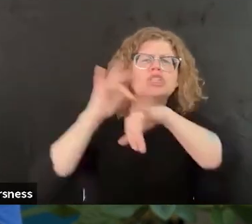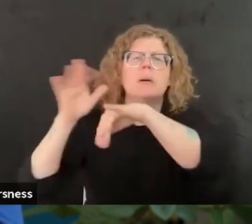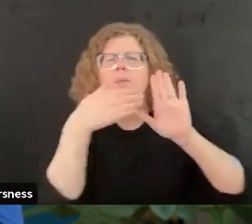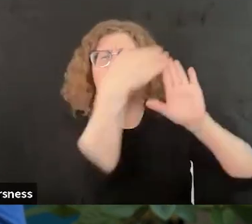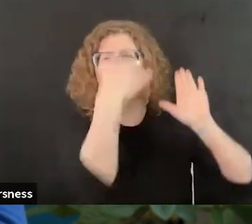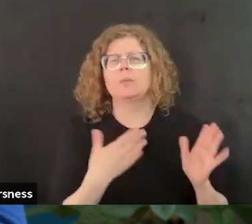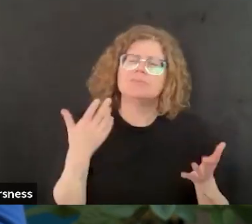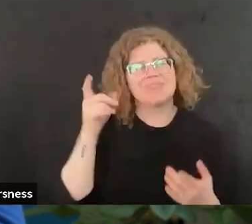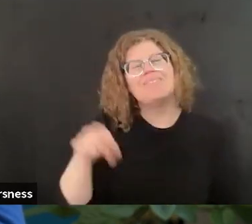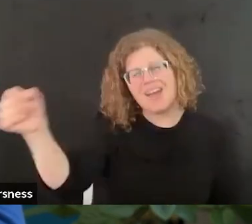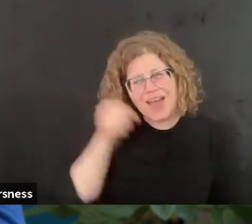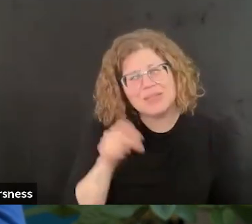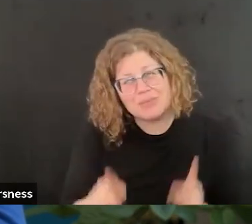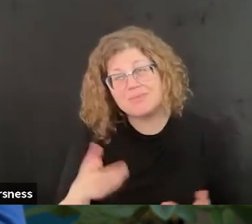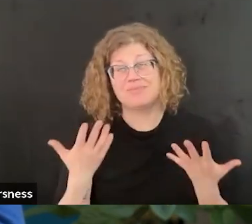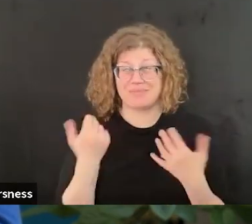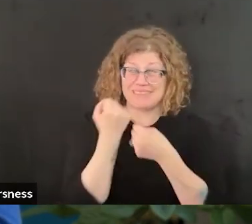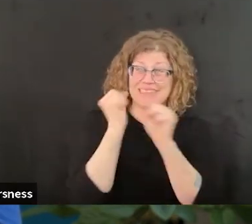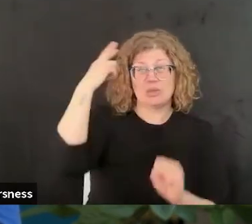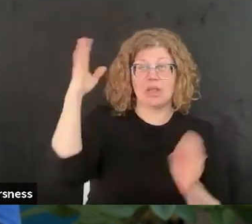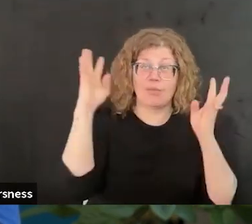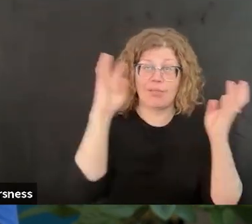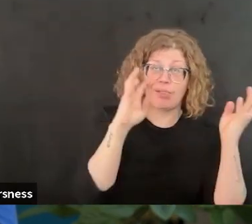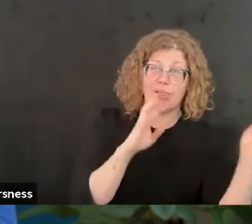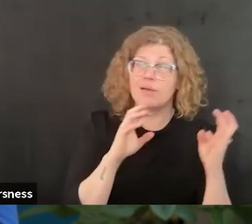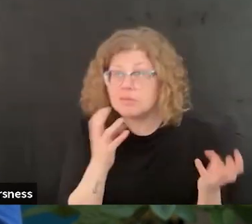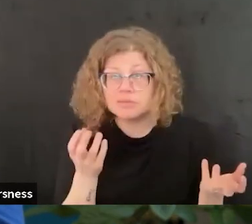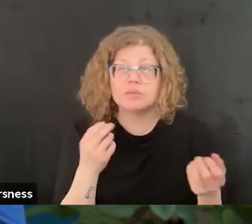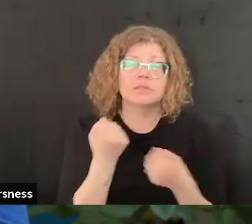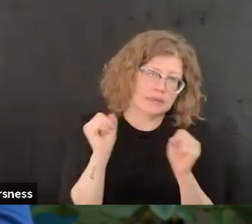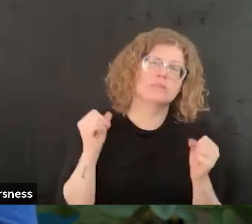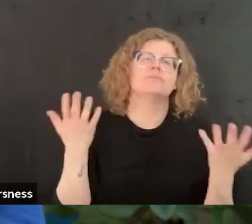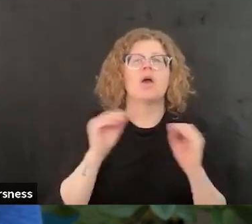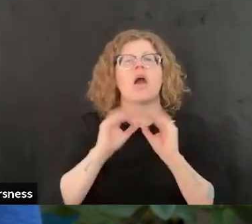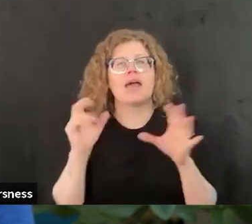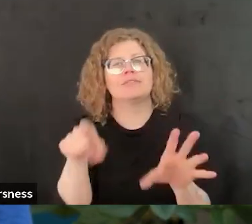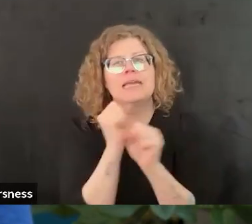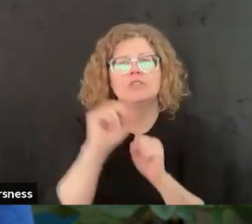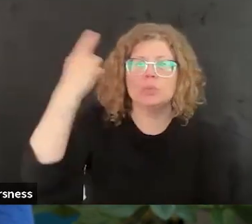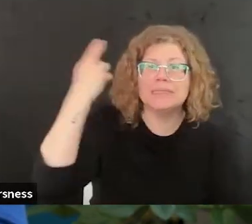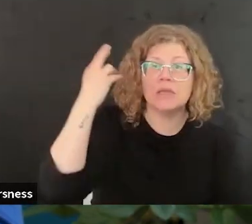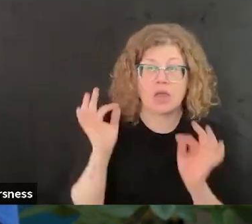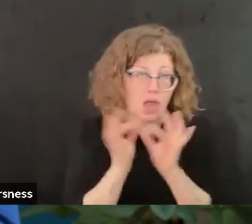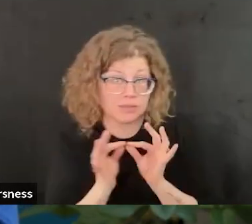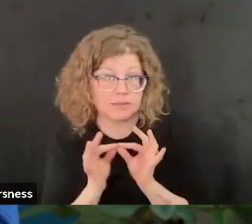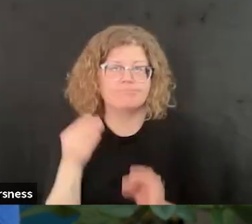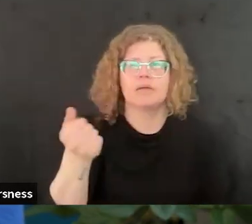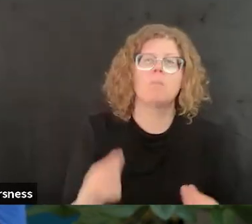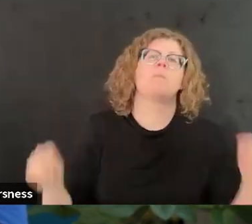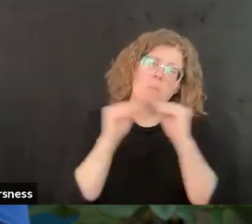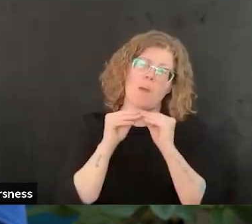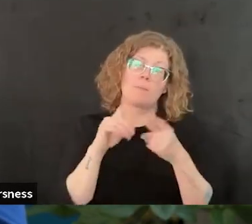those things in a hurry, and you have to, if there's a safety issue, then obviously the costs escalate. And if we can use